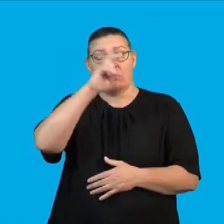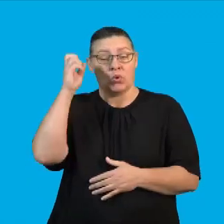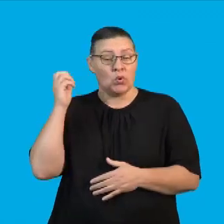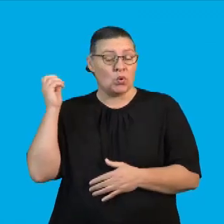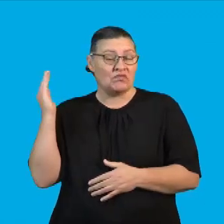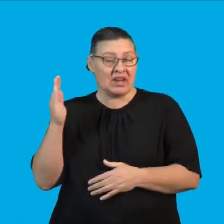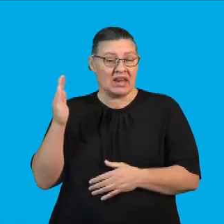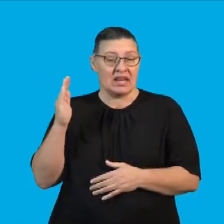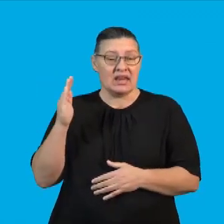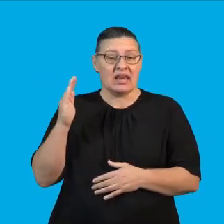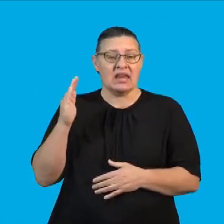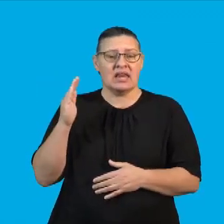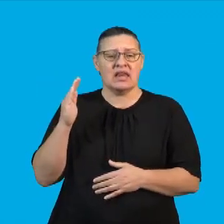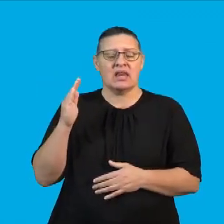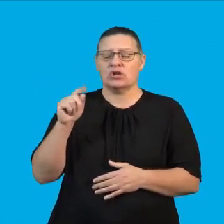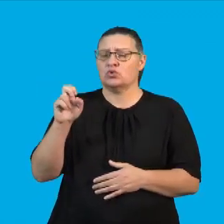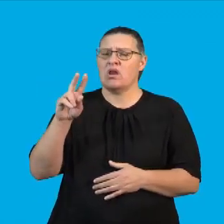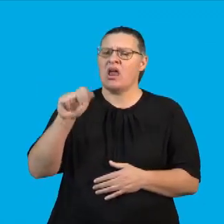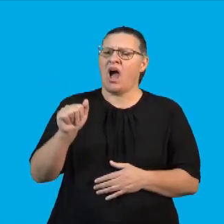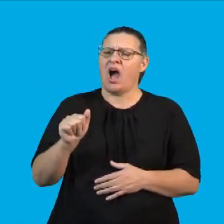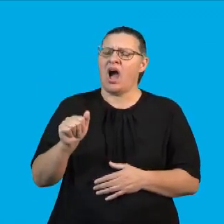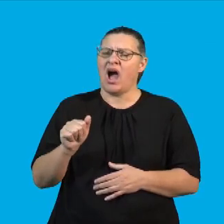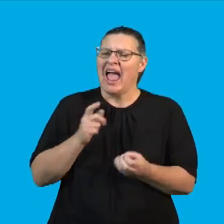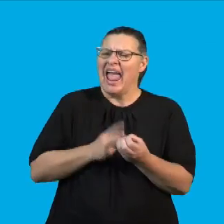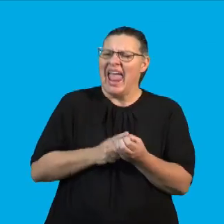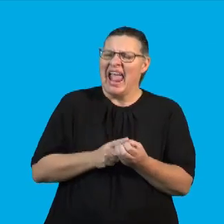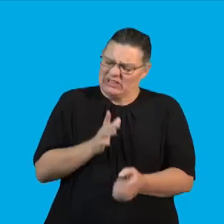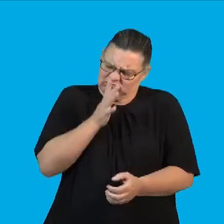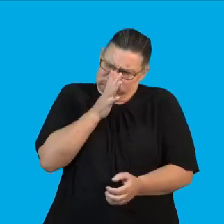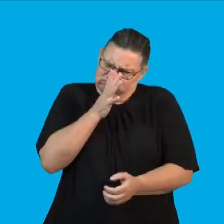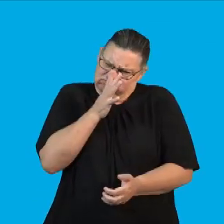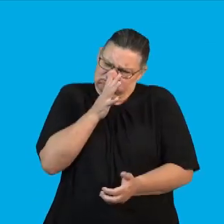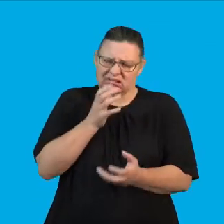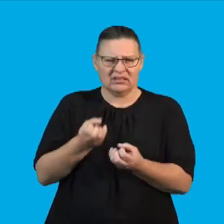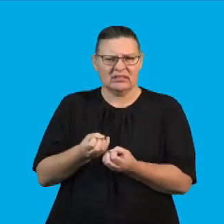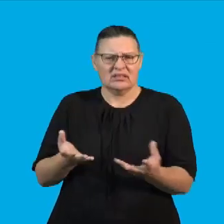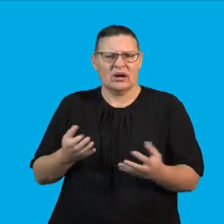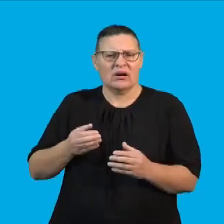tuna releases a large number of eggs. Bluefin tuna.